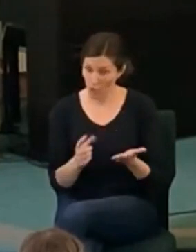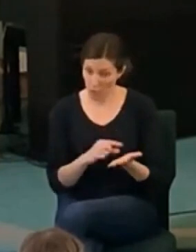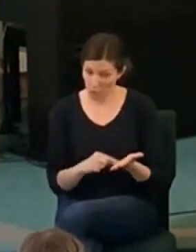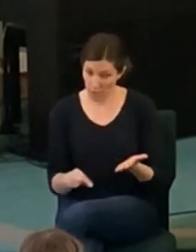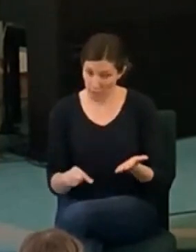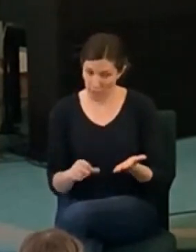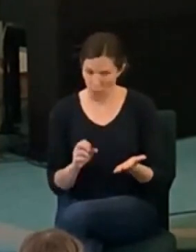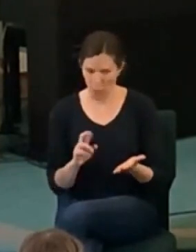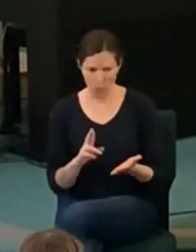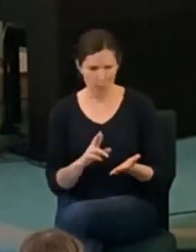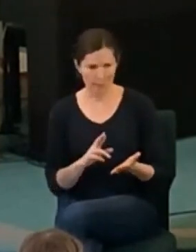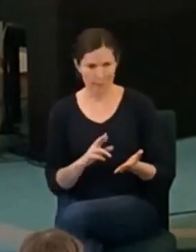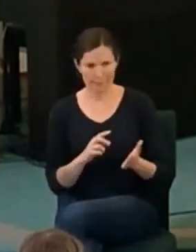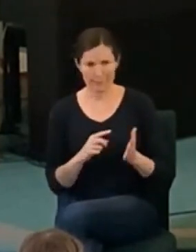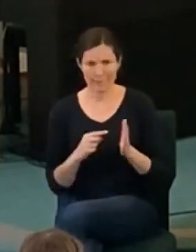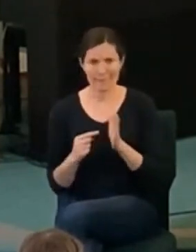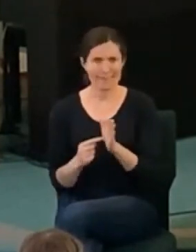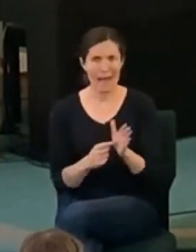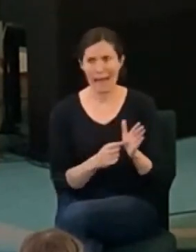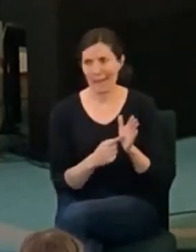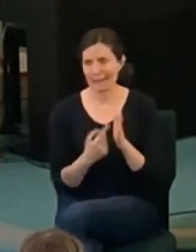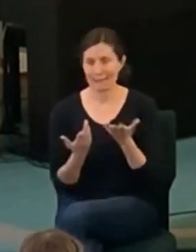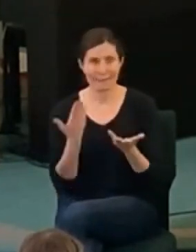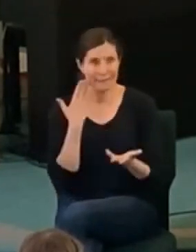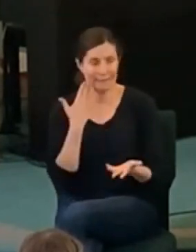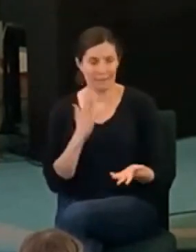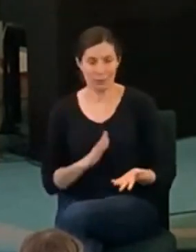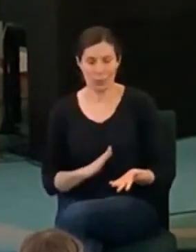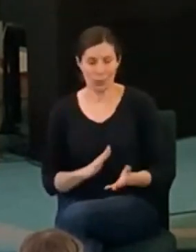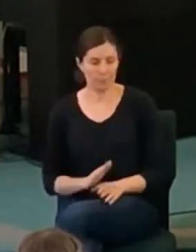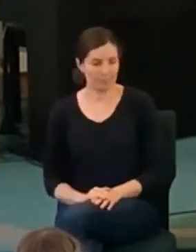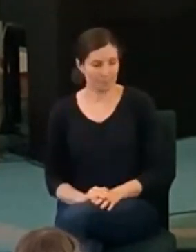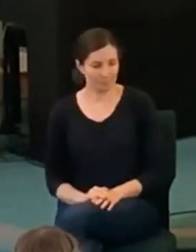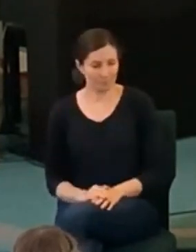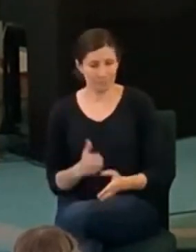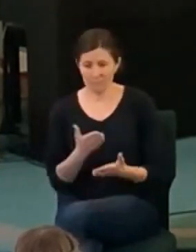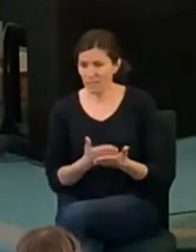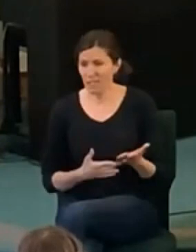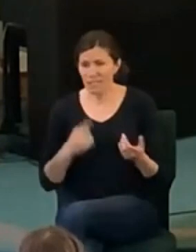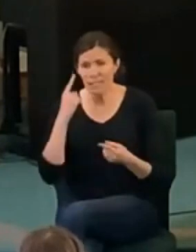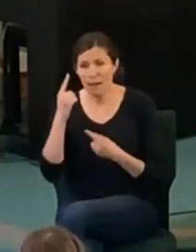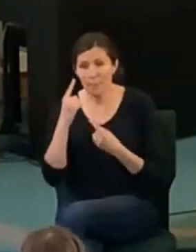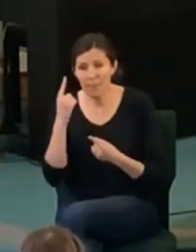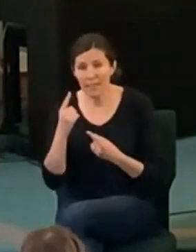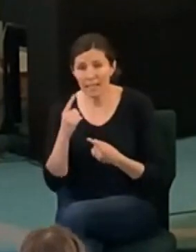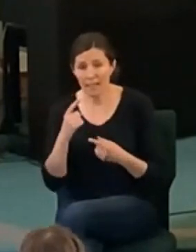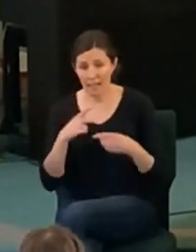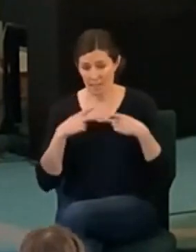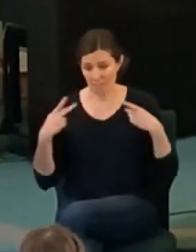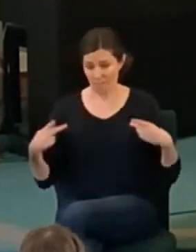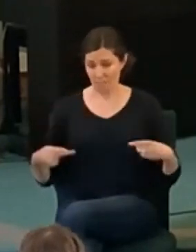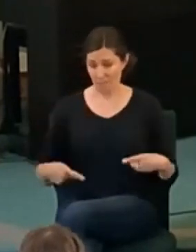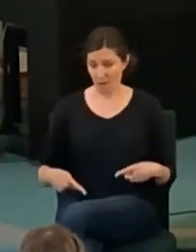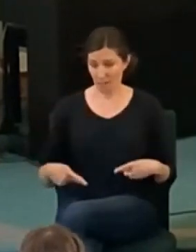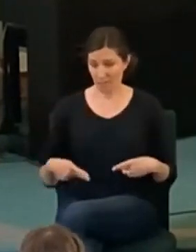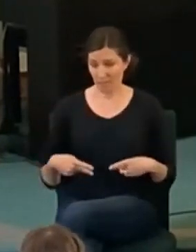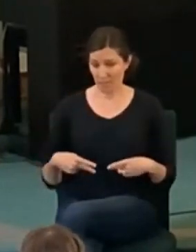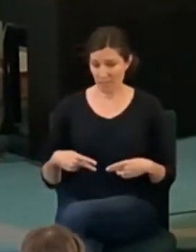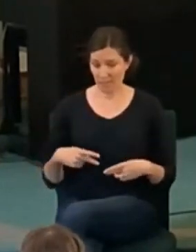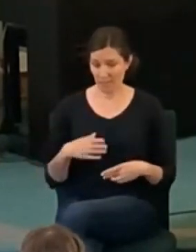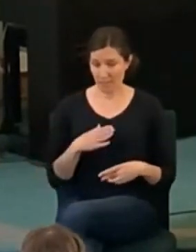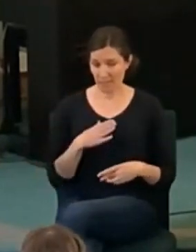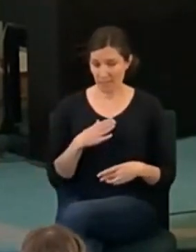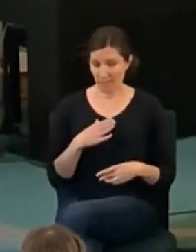the names of Carl's kids, because he knew that Carl never spent time with his kids. Wonder if he was writing their sins